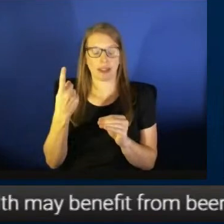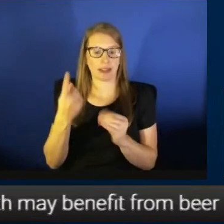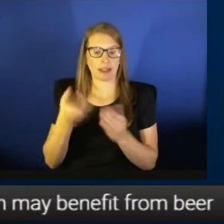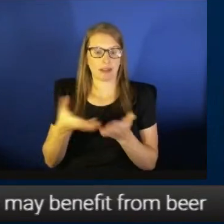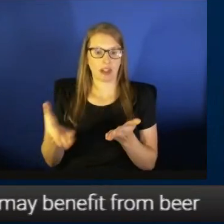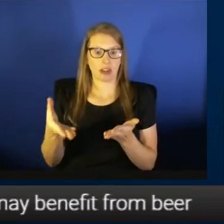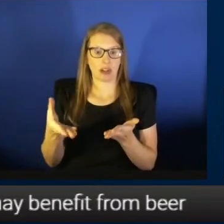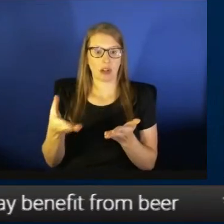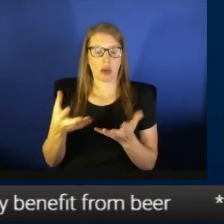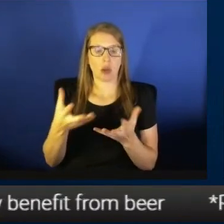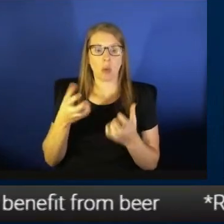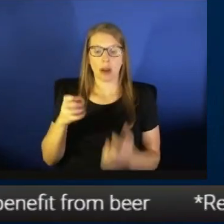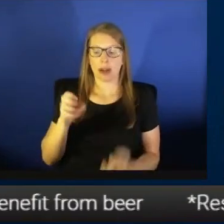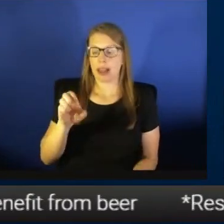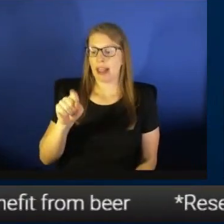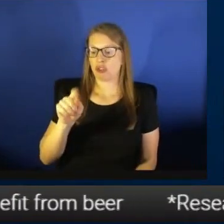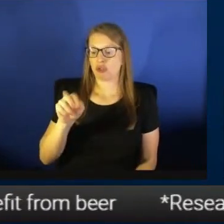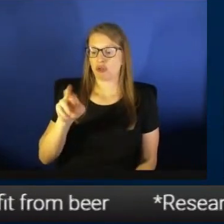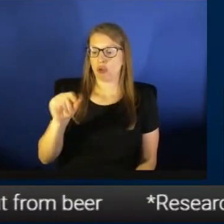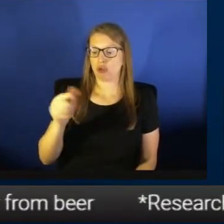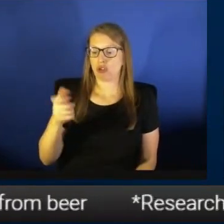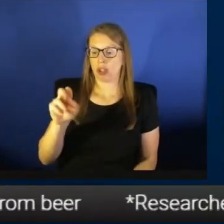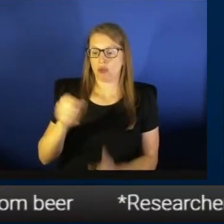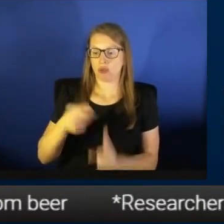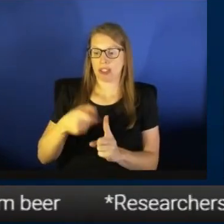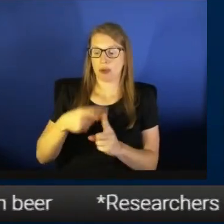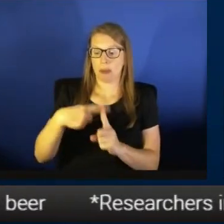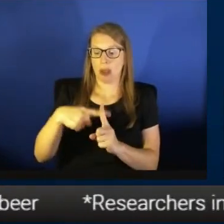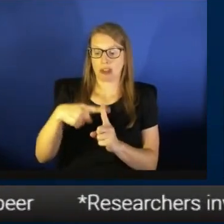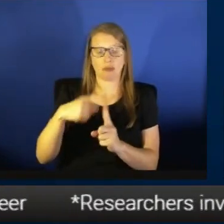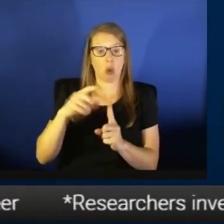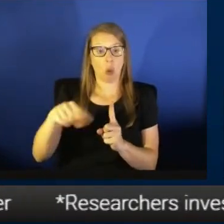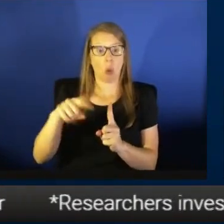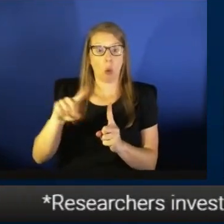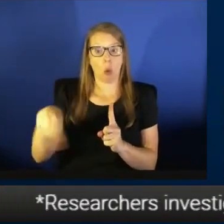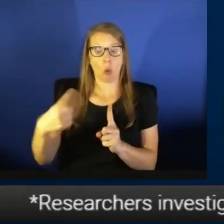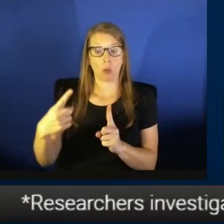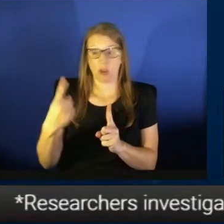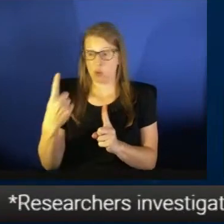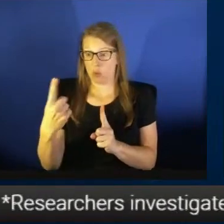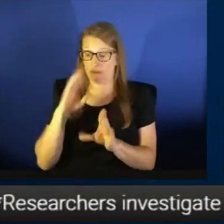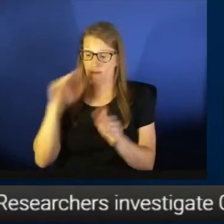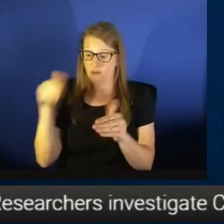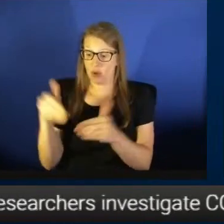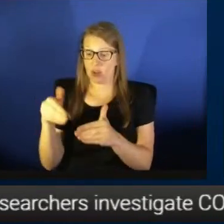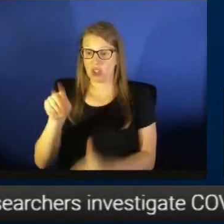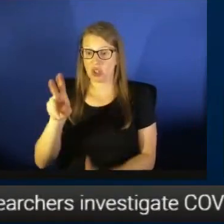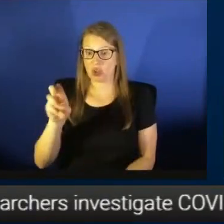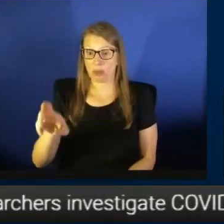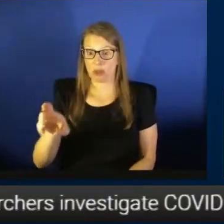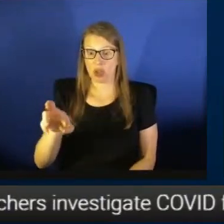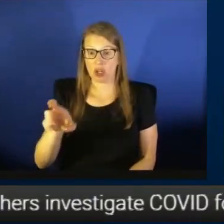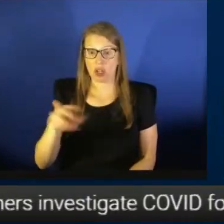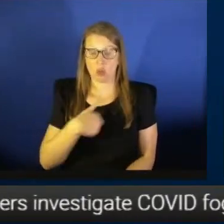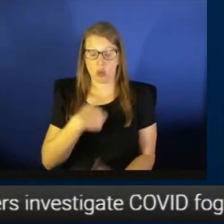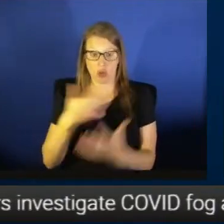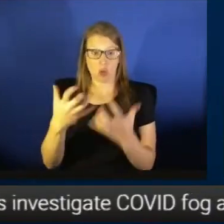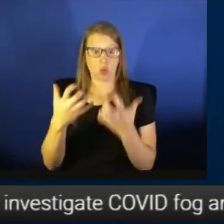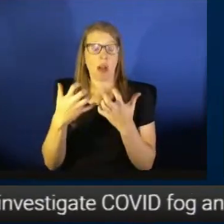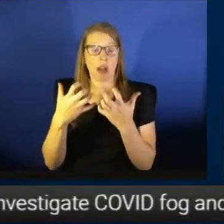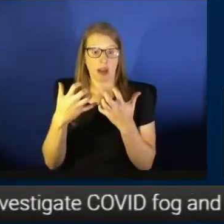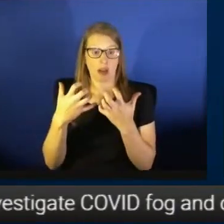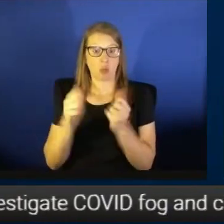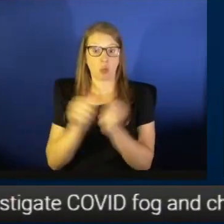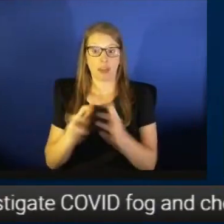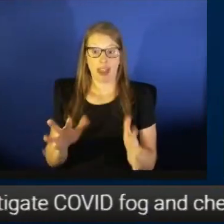estrogen receptor positive. We want there to be only one focus of tumor. We want it to be without